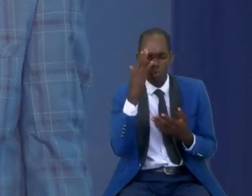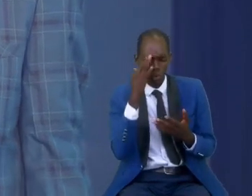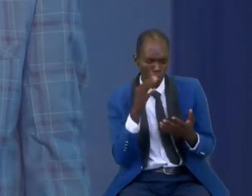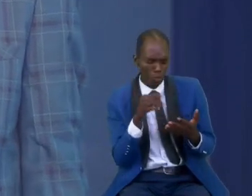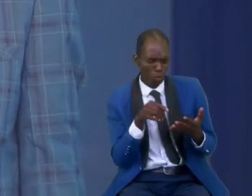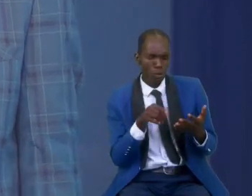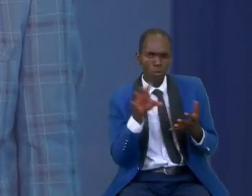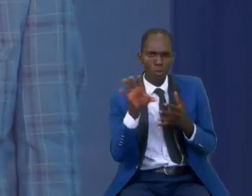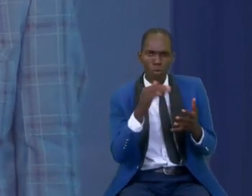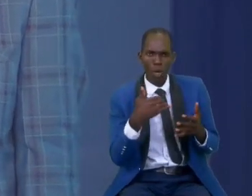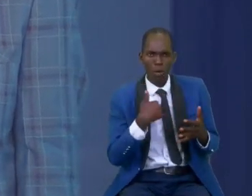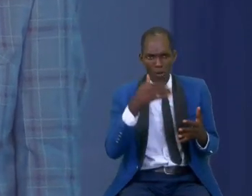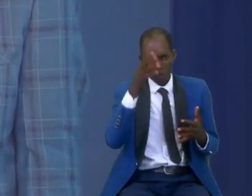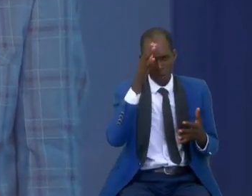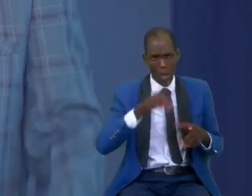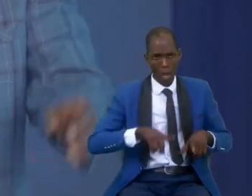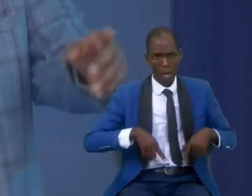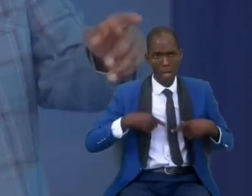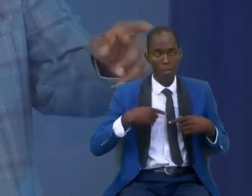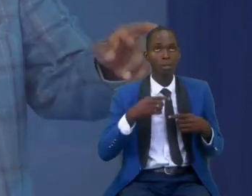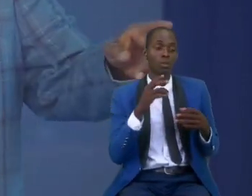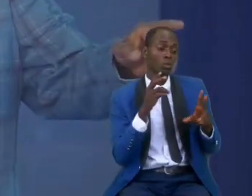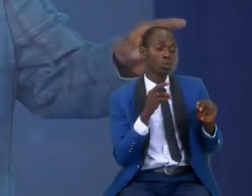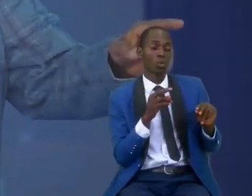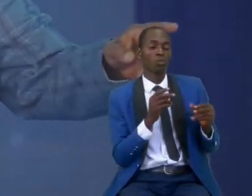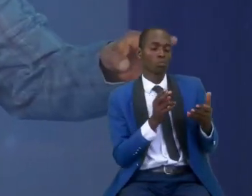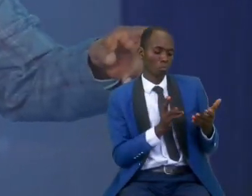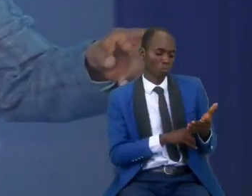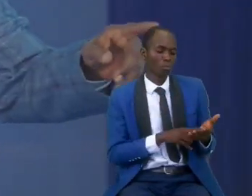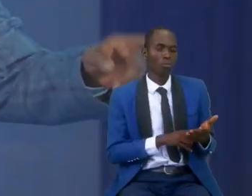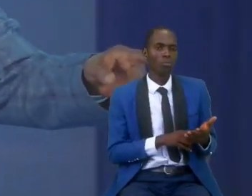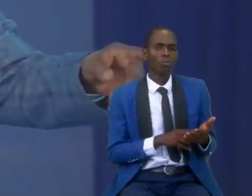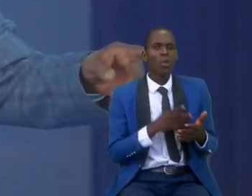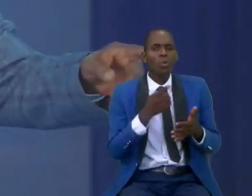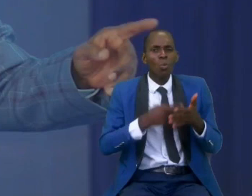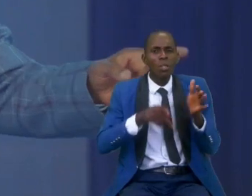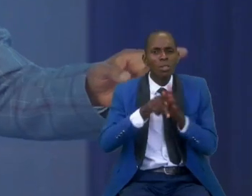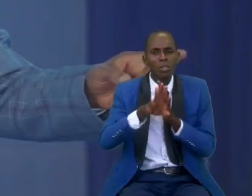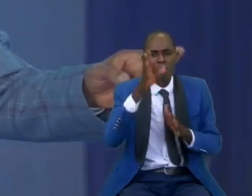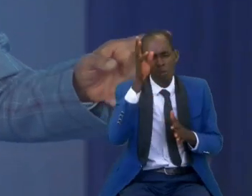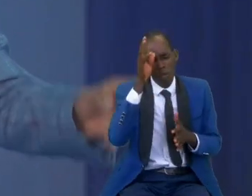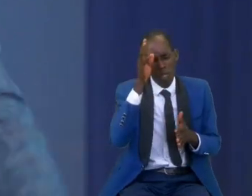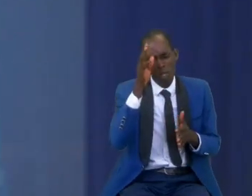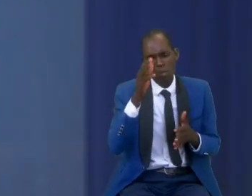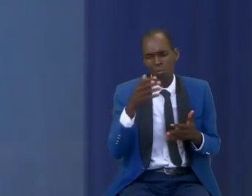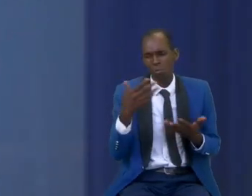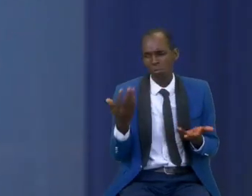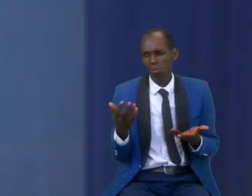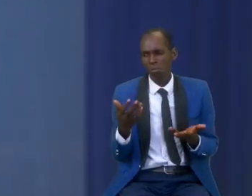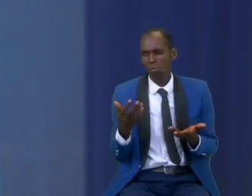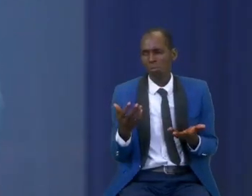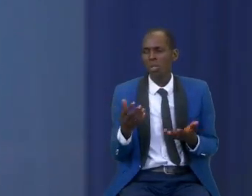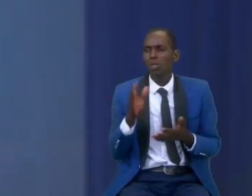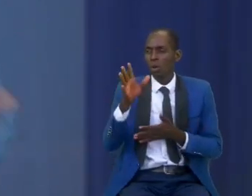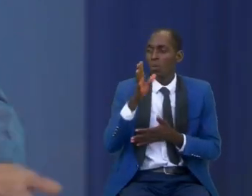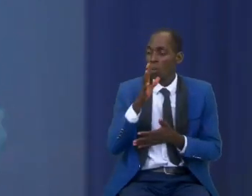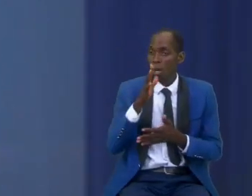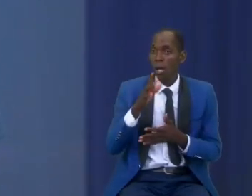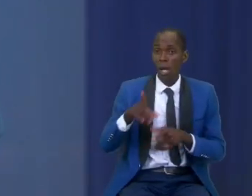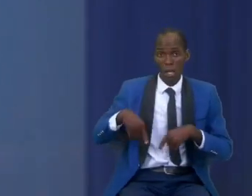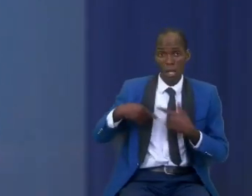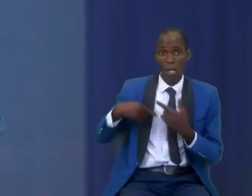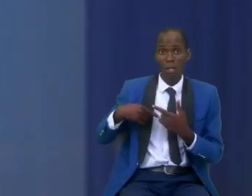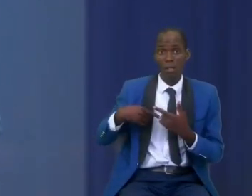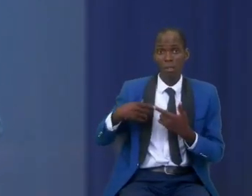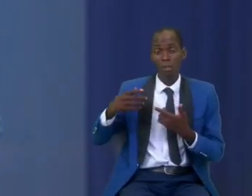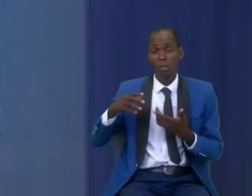what killed your father? They say about your mother, what's the challenge, health challenge of your mother? Your